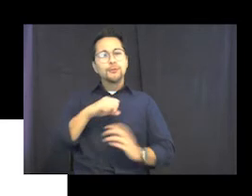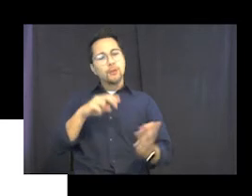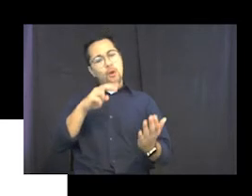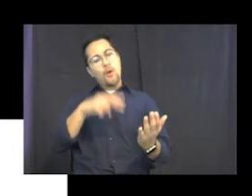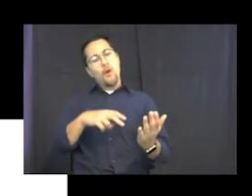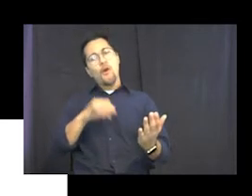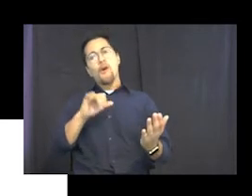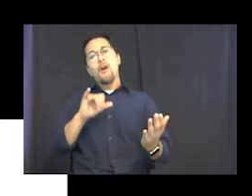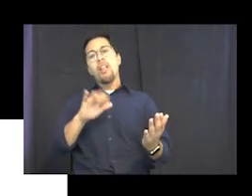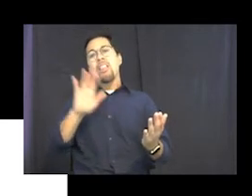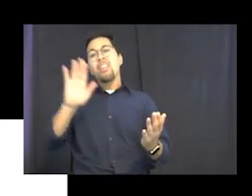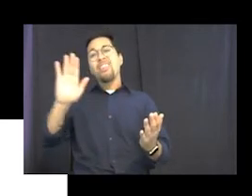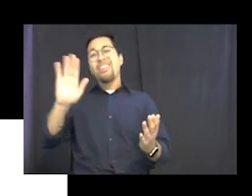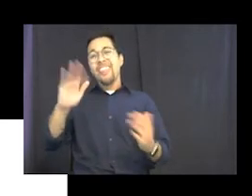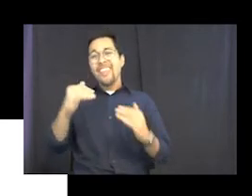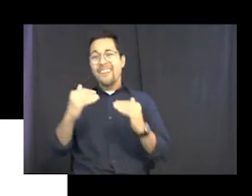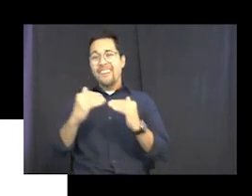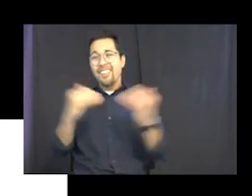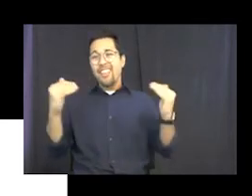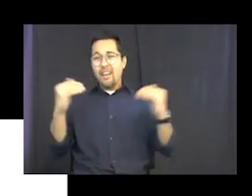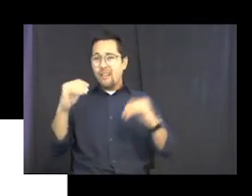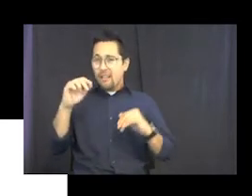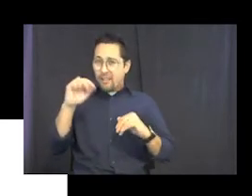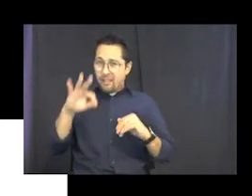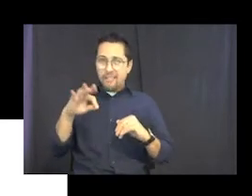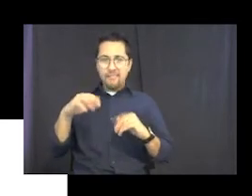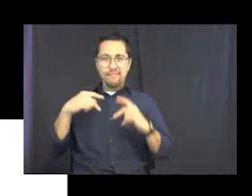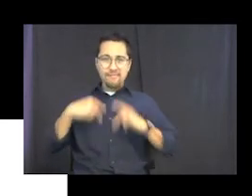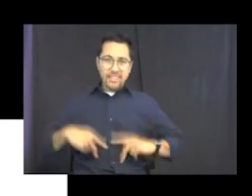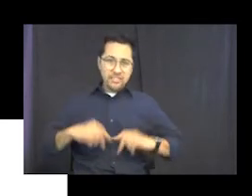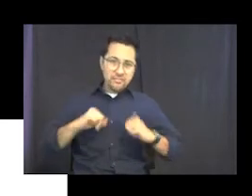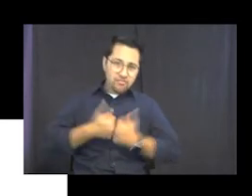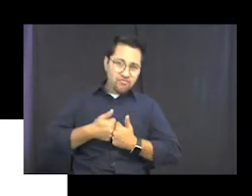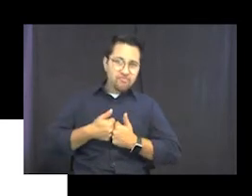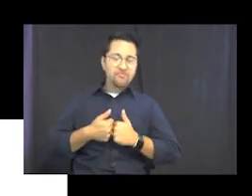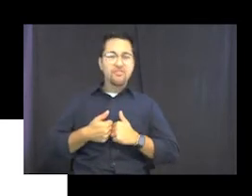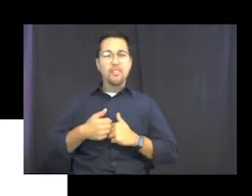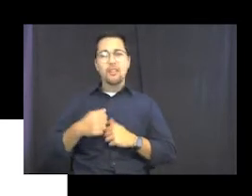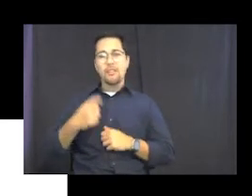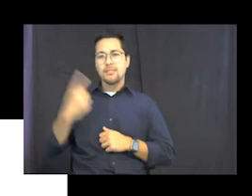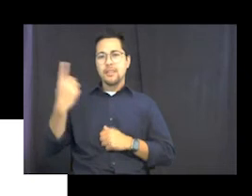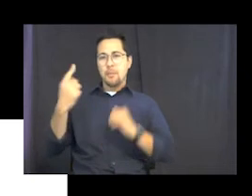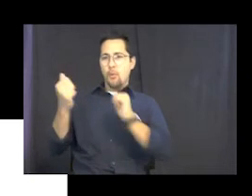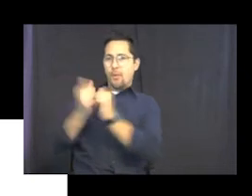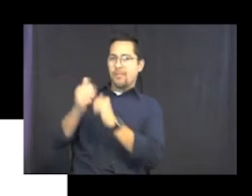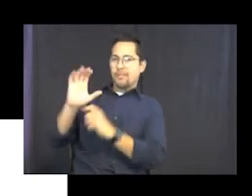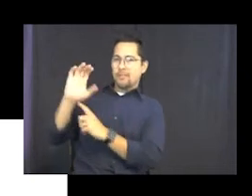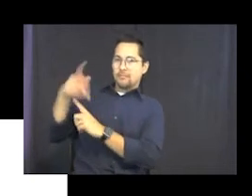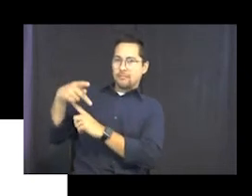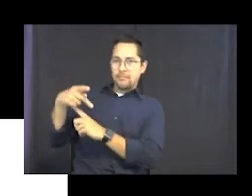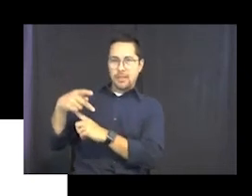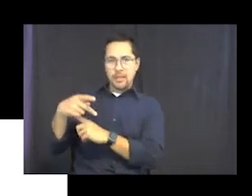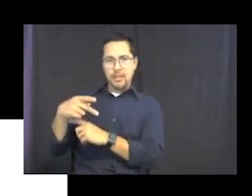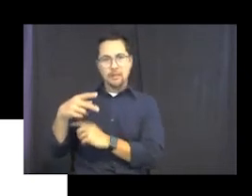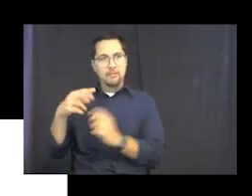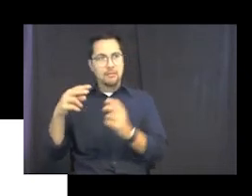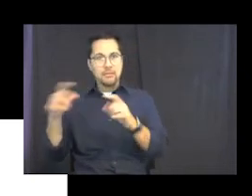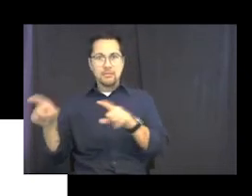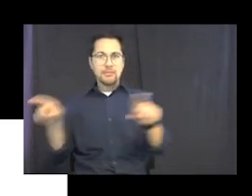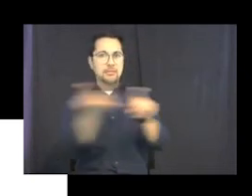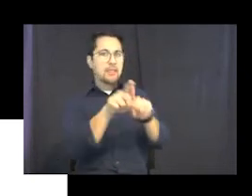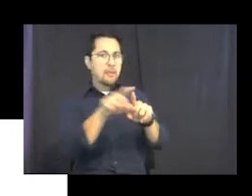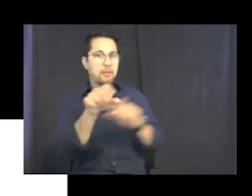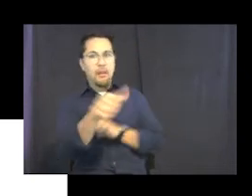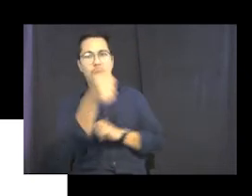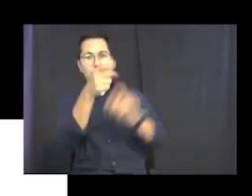their degree of physical challenge of somebody with cerebral palsy is the same as